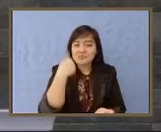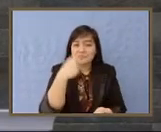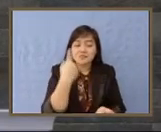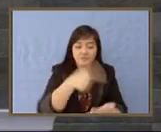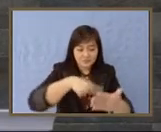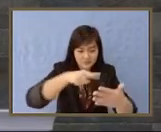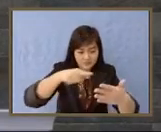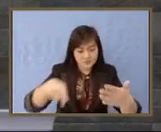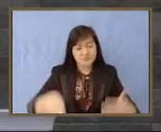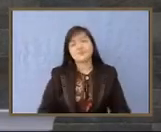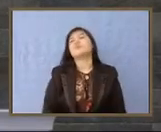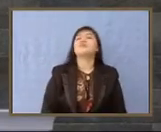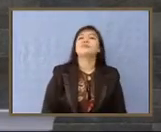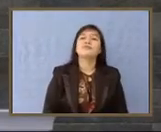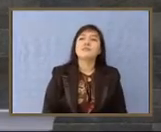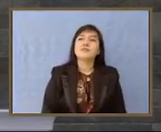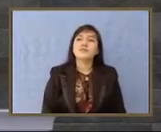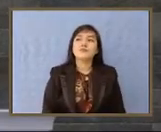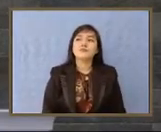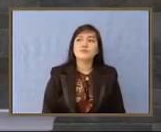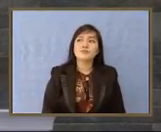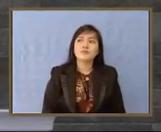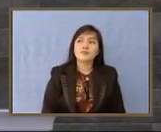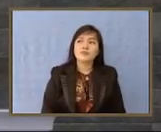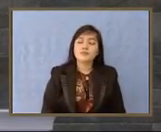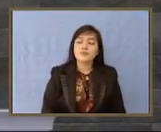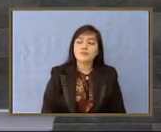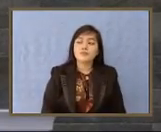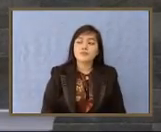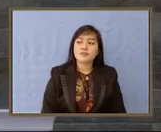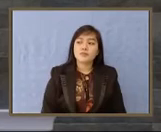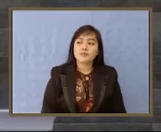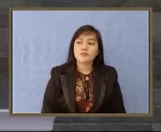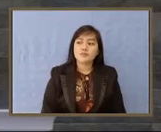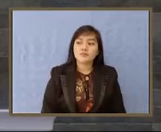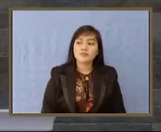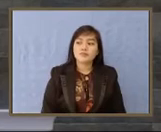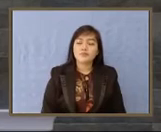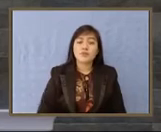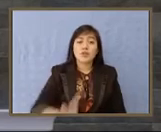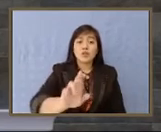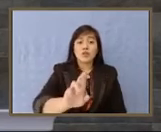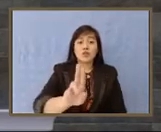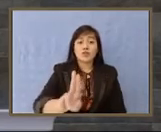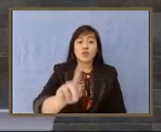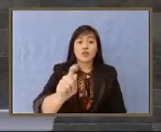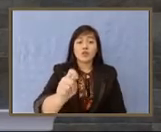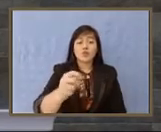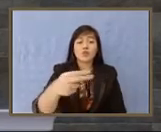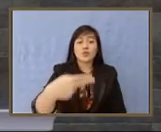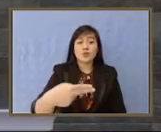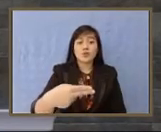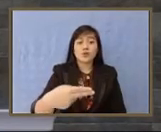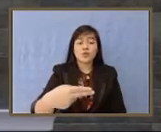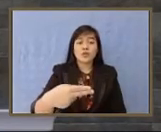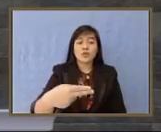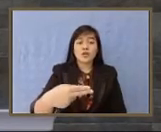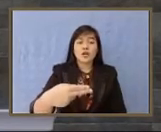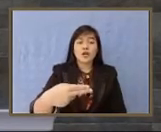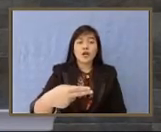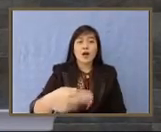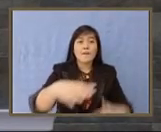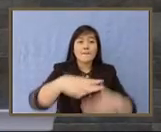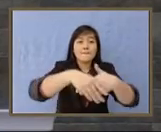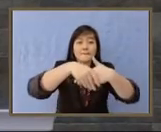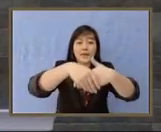Ruth na mimimention po dito na si Ruth ay si Boaz ay may anak na walang iba kundi si Obed. At